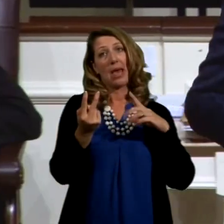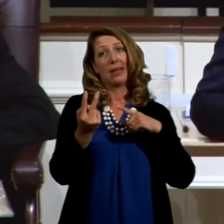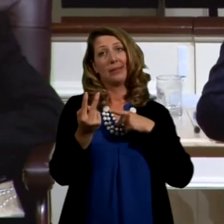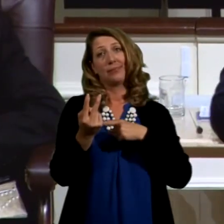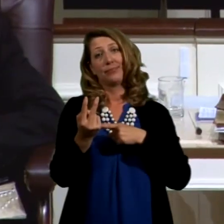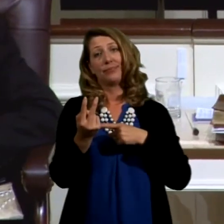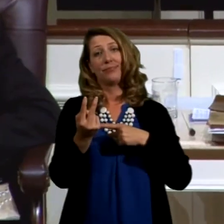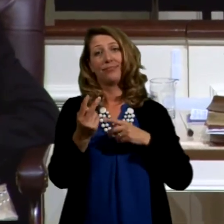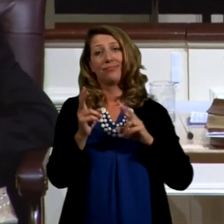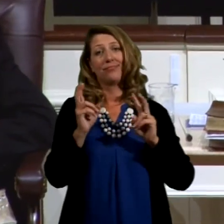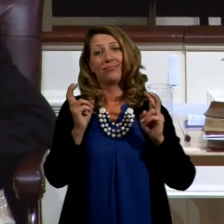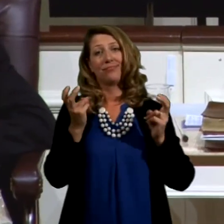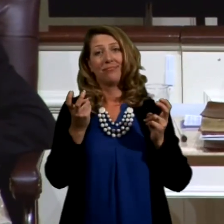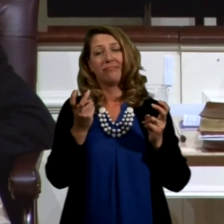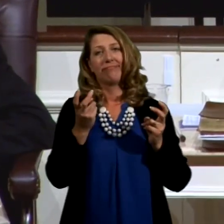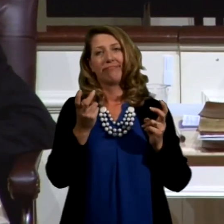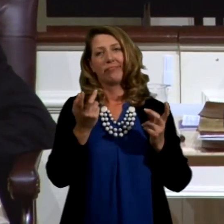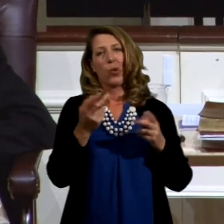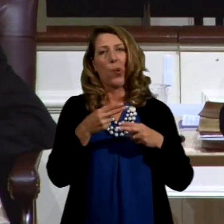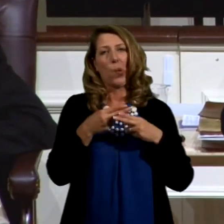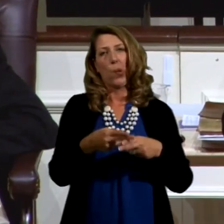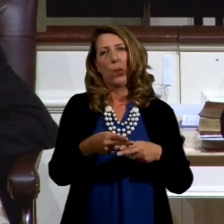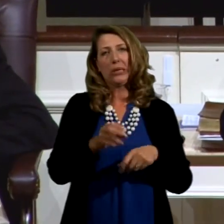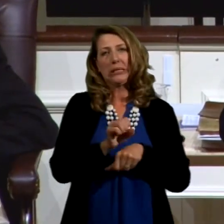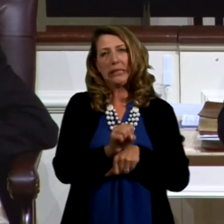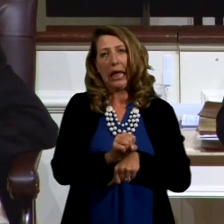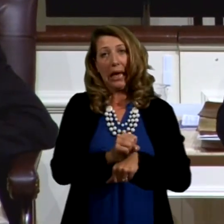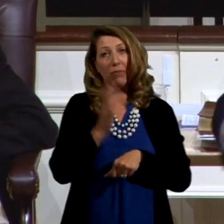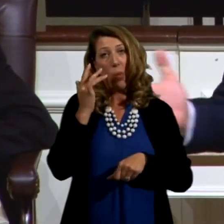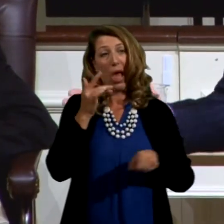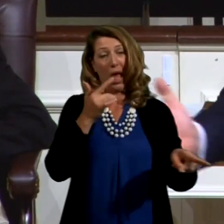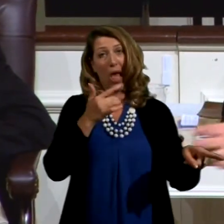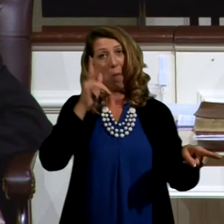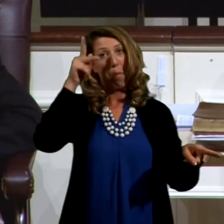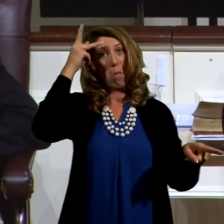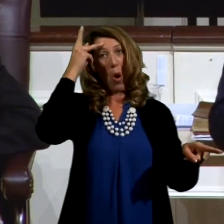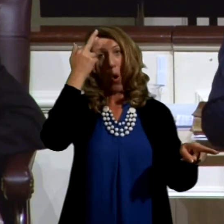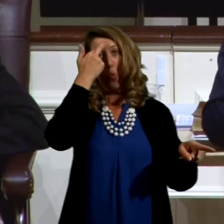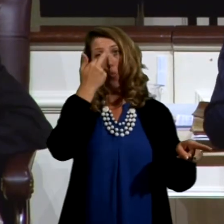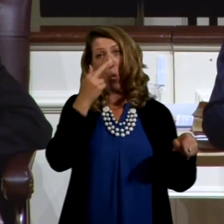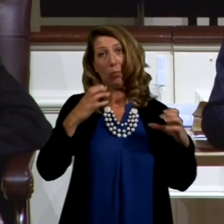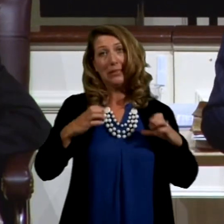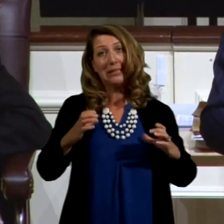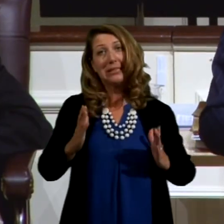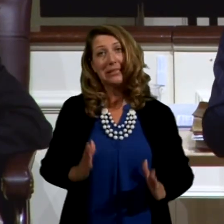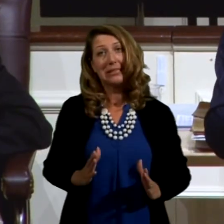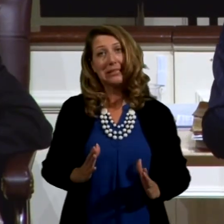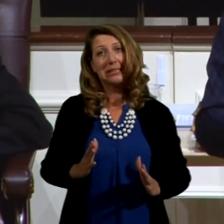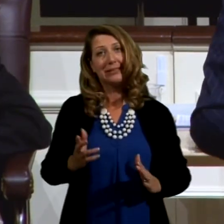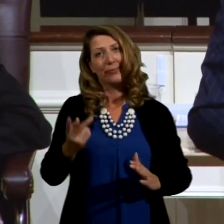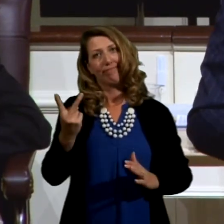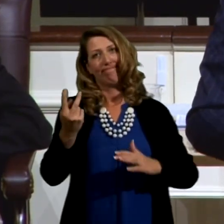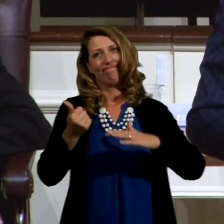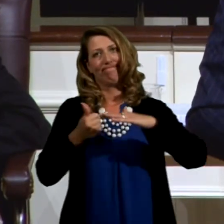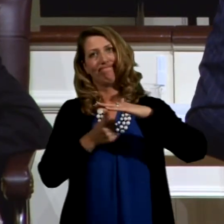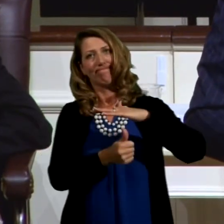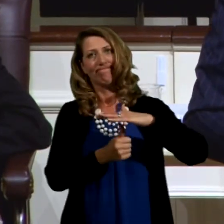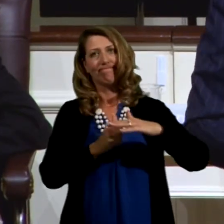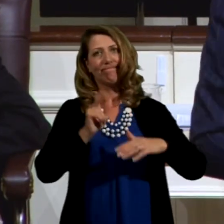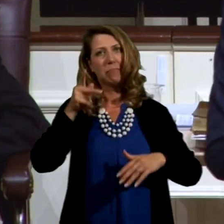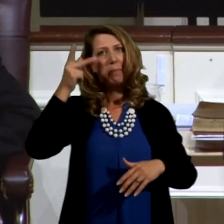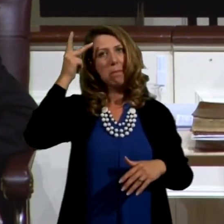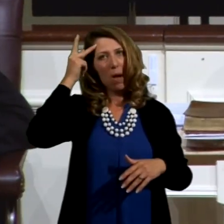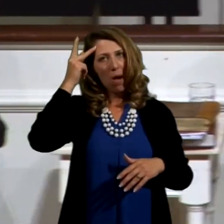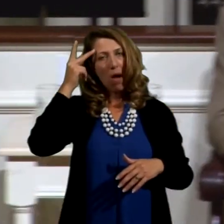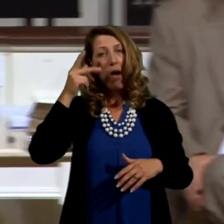Apostle Paul, which may have given him a little more credence. He is a Roman citizen, and it seems like that Julius, from the very beginning,